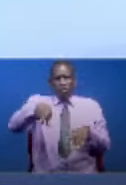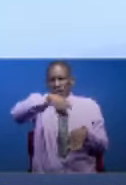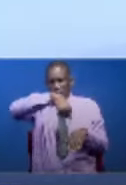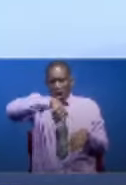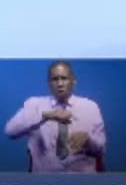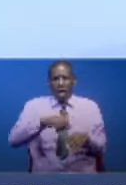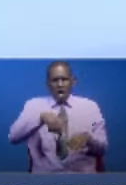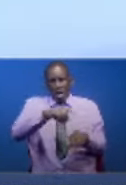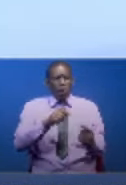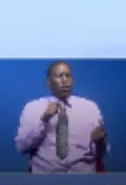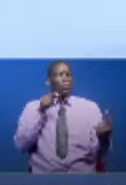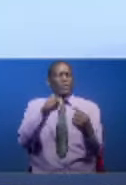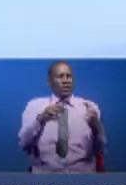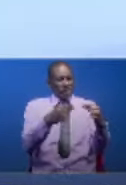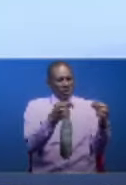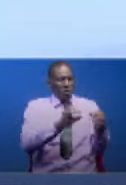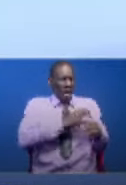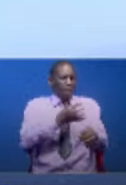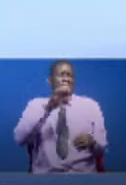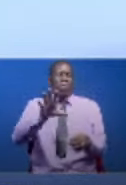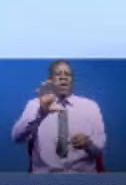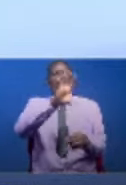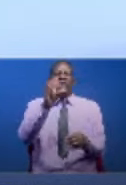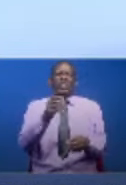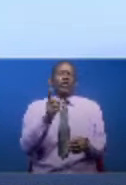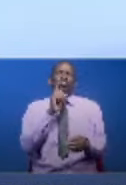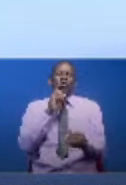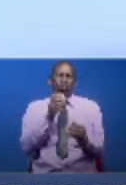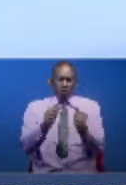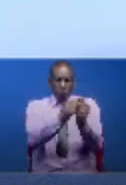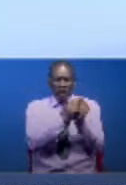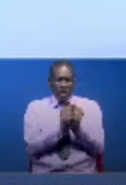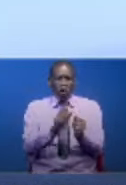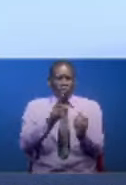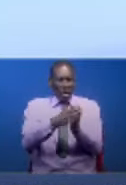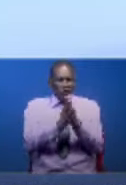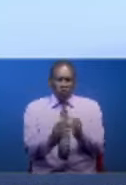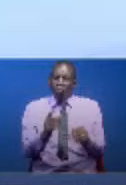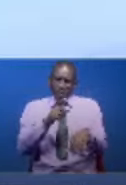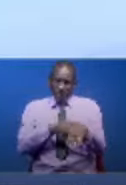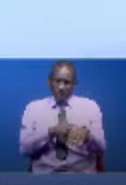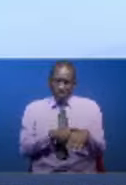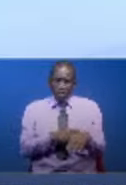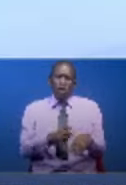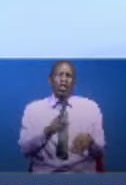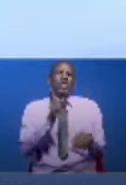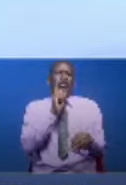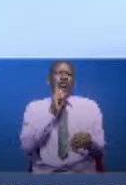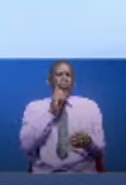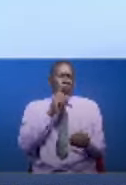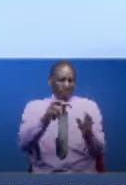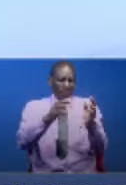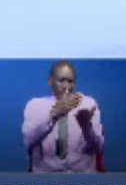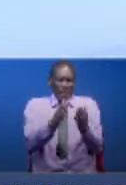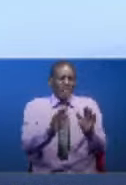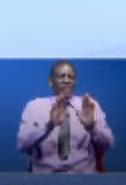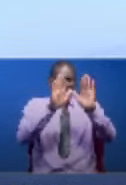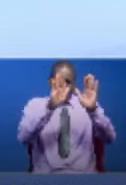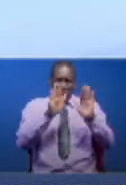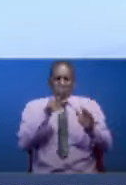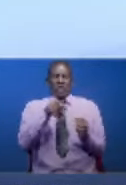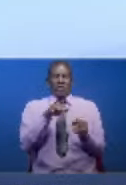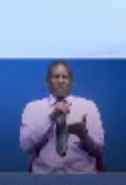our purpose statement, which is empowering Africa's tomorrow together, one story at a time, the tomorrow component becomes very, very critical in